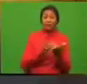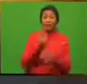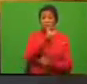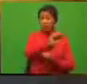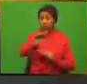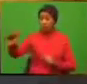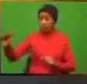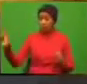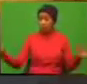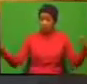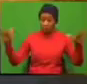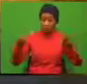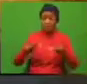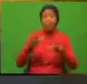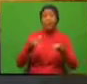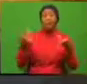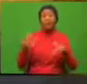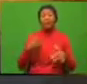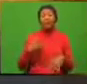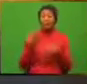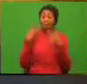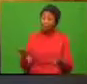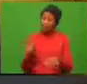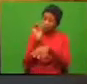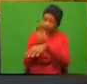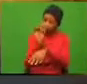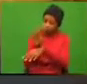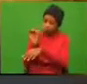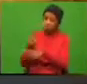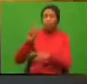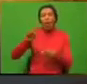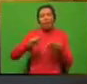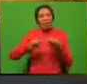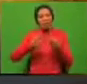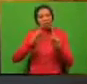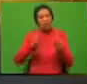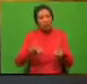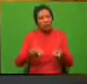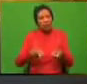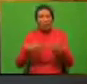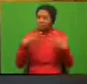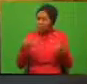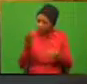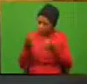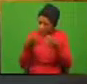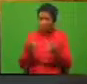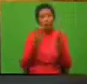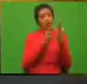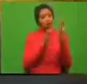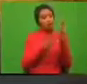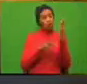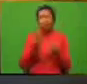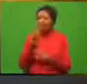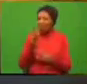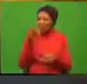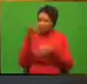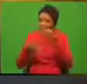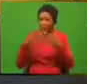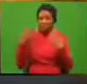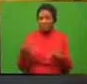were advised what are the points of orders, what are the rules, and it's